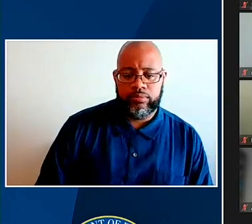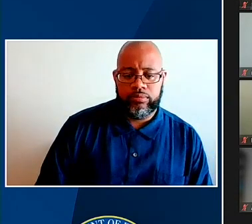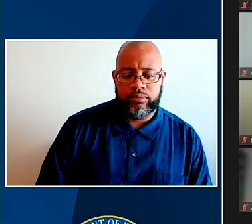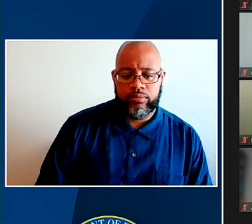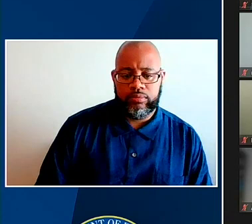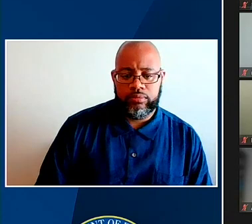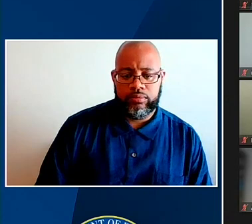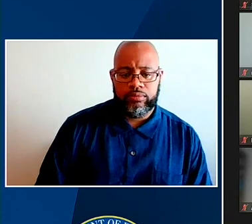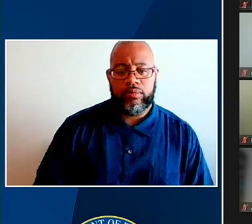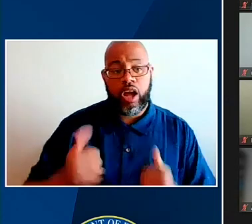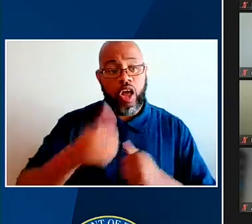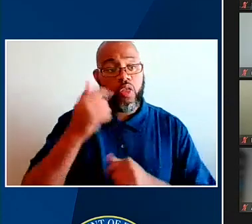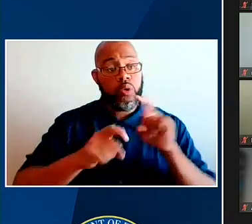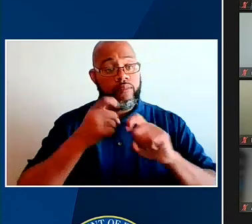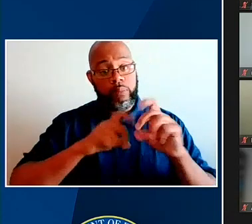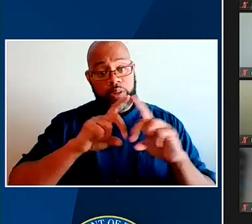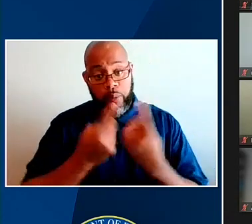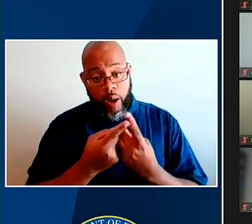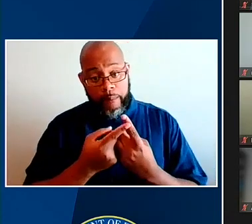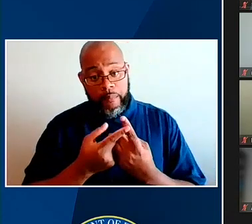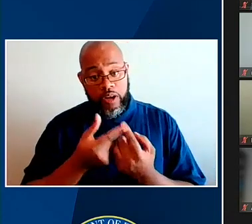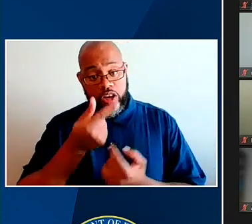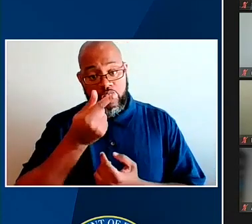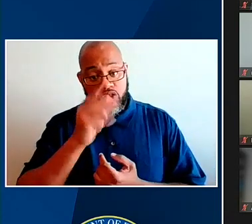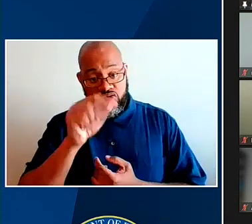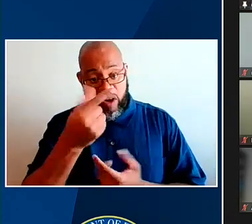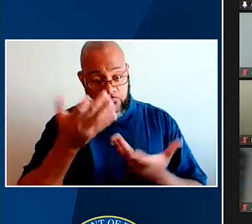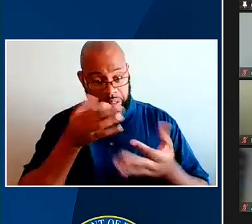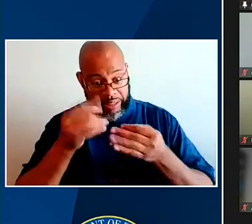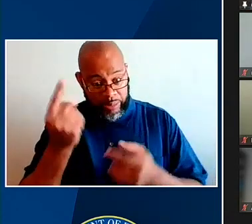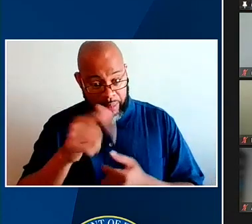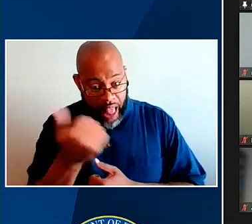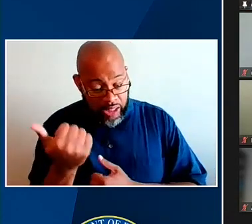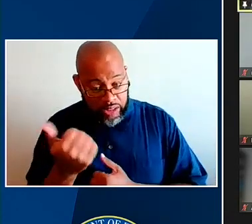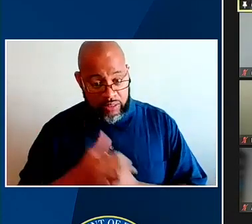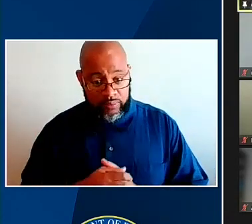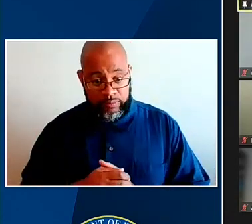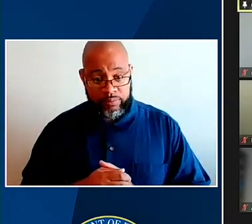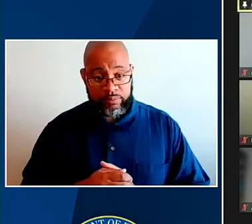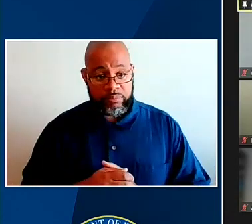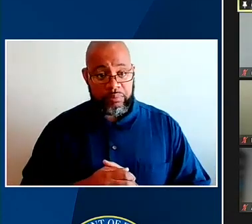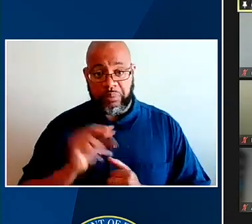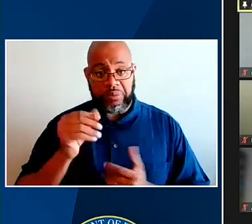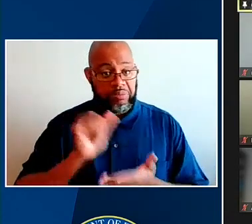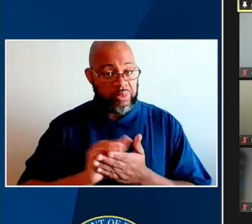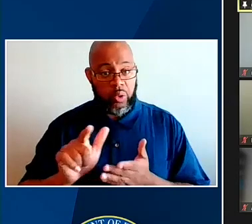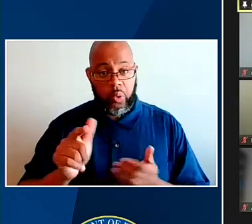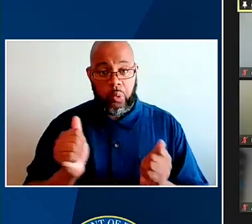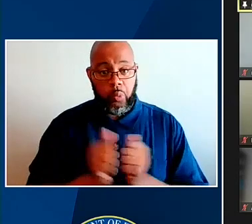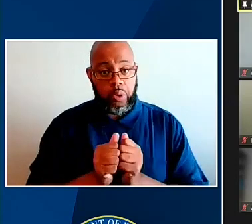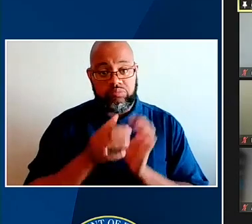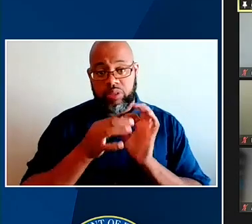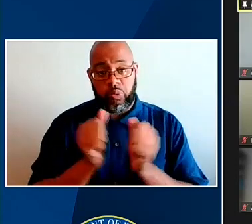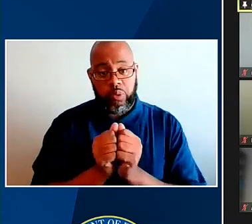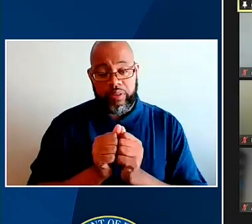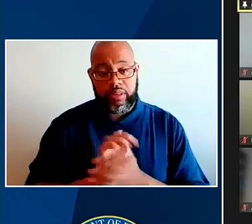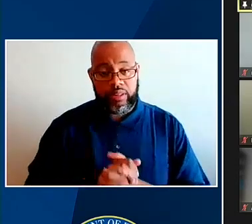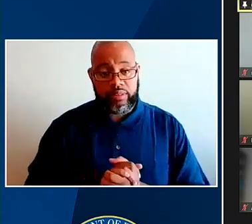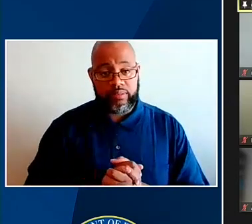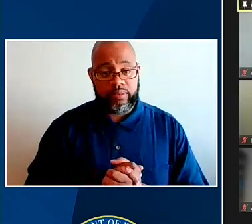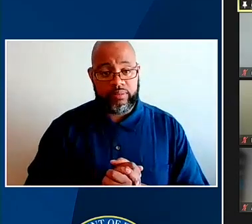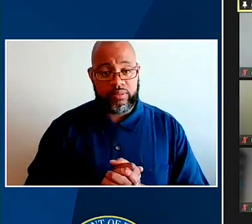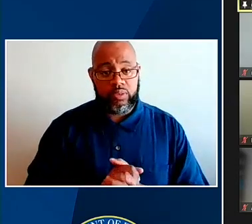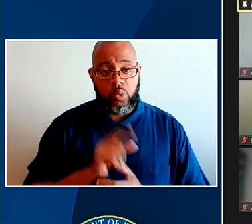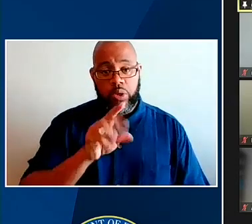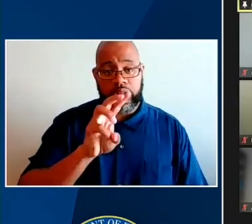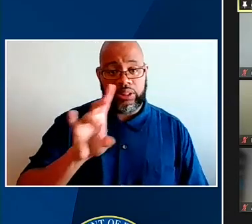Any other questions from the department? Greg, did you want to walk through anything else or? No, that's pretty much it with respect to